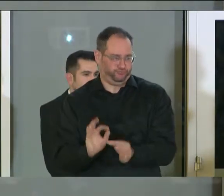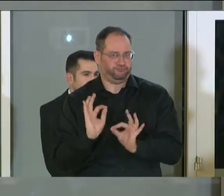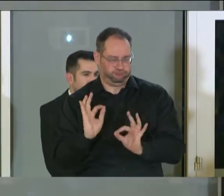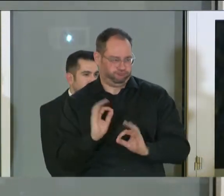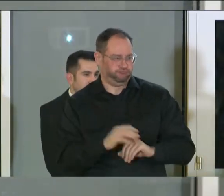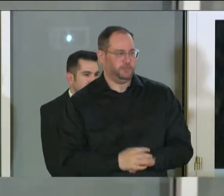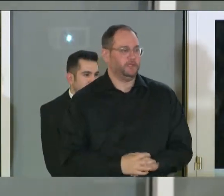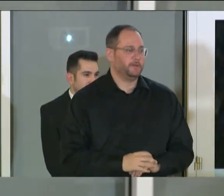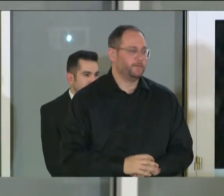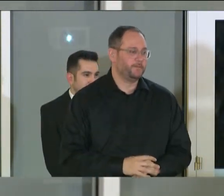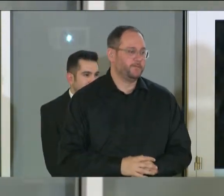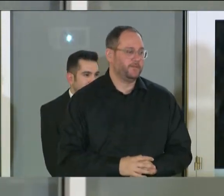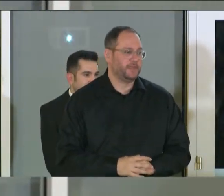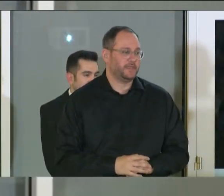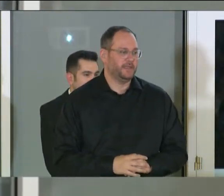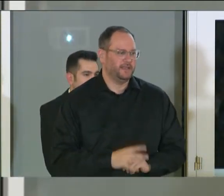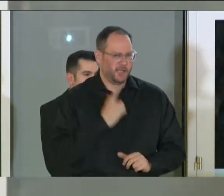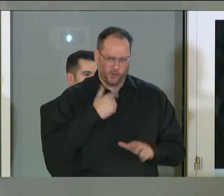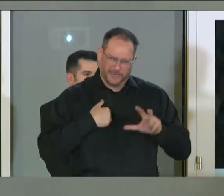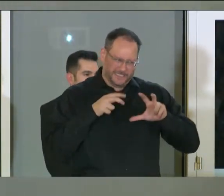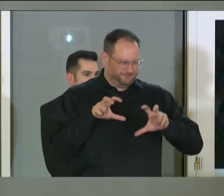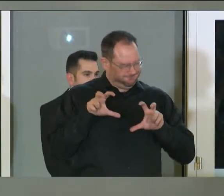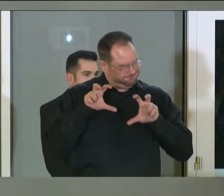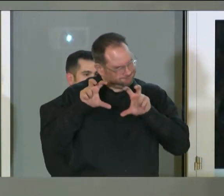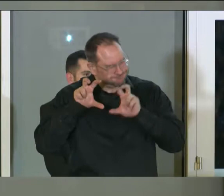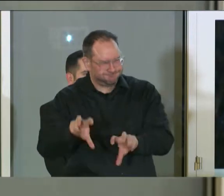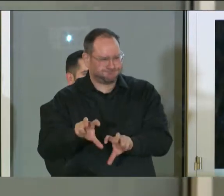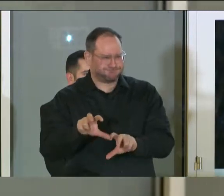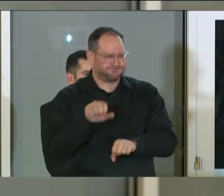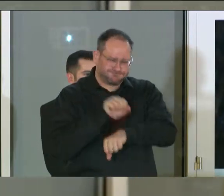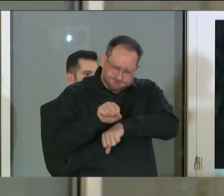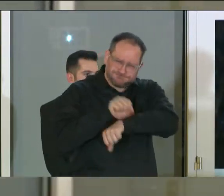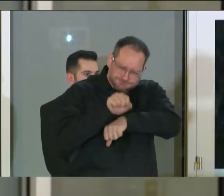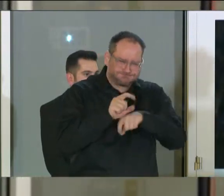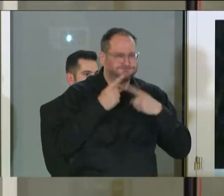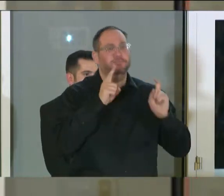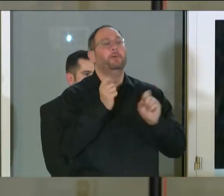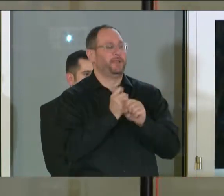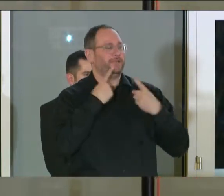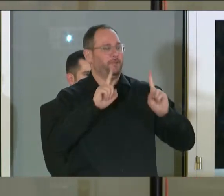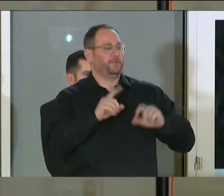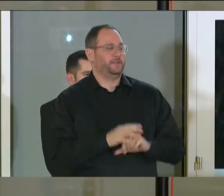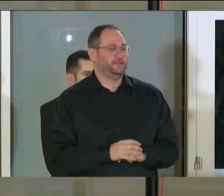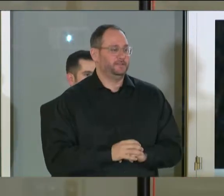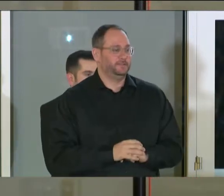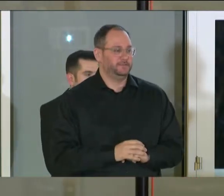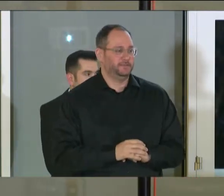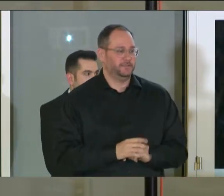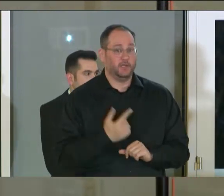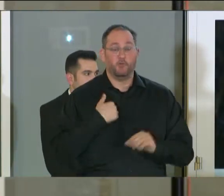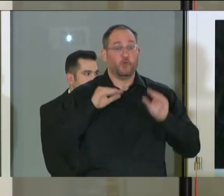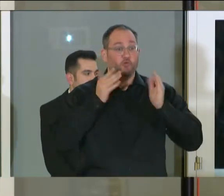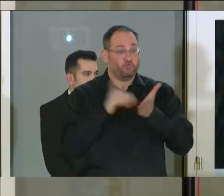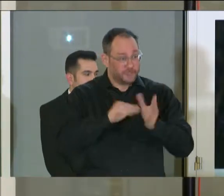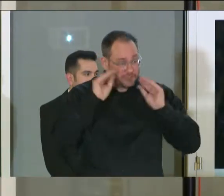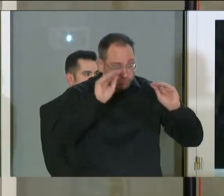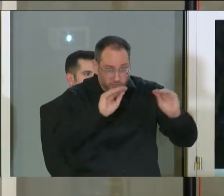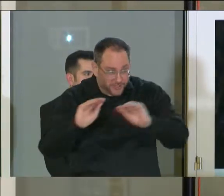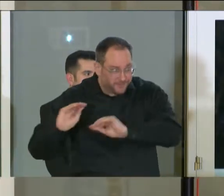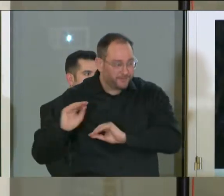It has taken investments to be able to do that. It's taken workforce training to be able to do that. And yet we know we have lots more room to